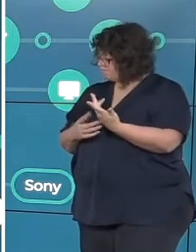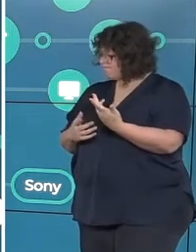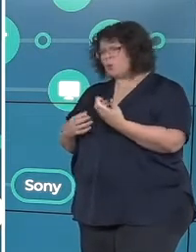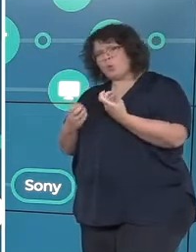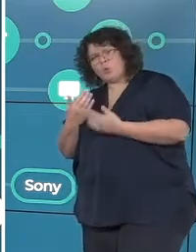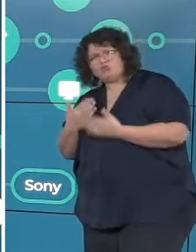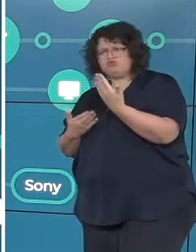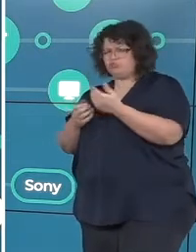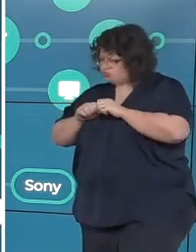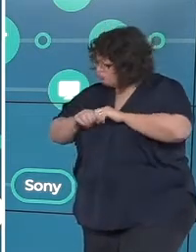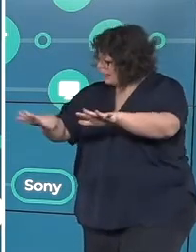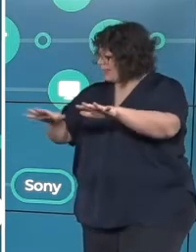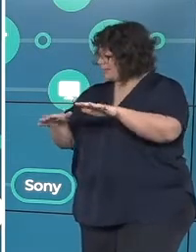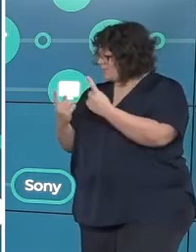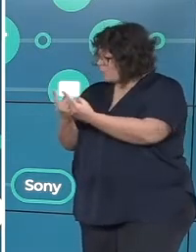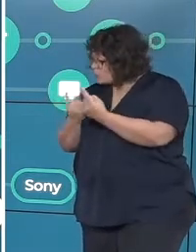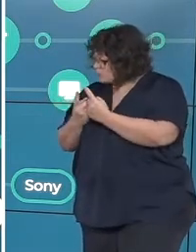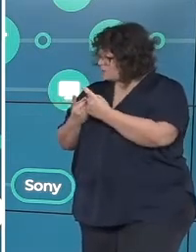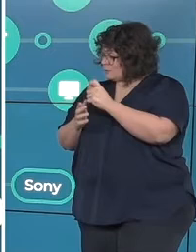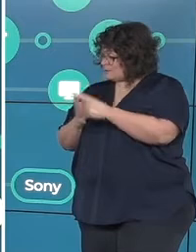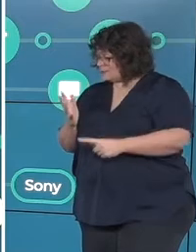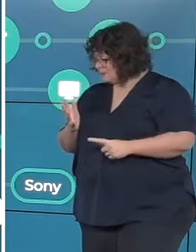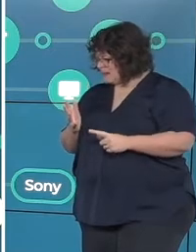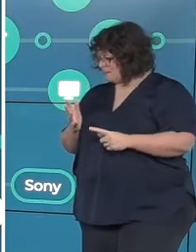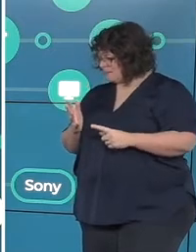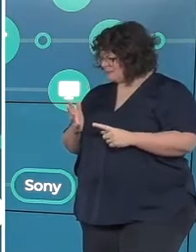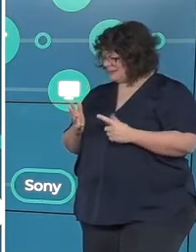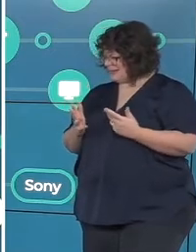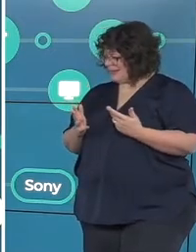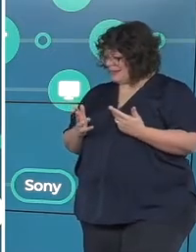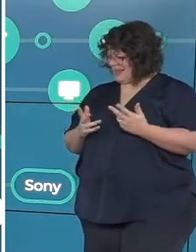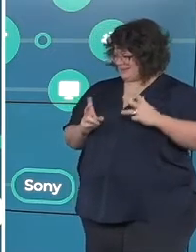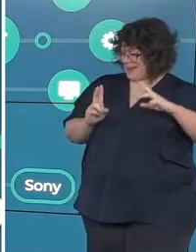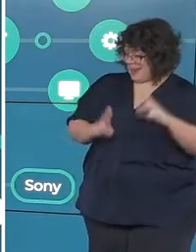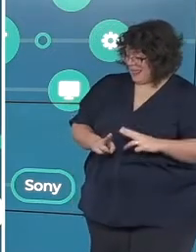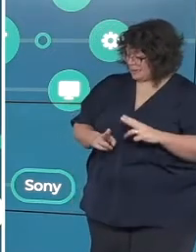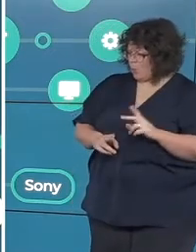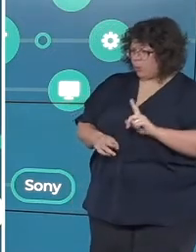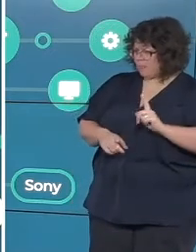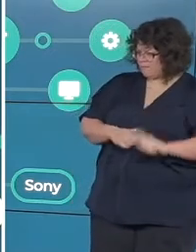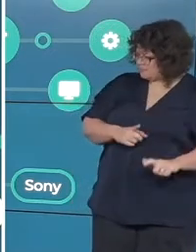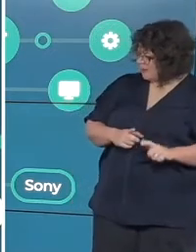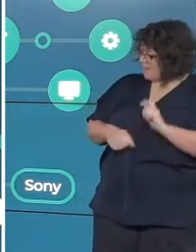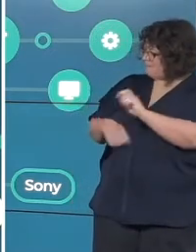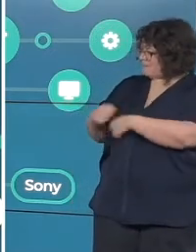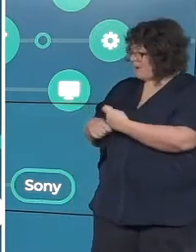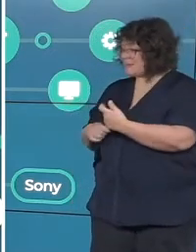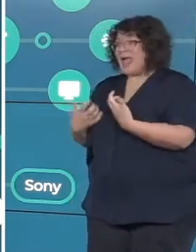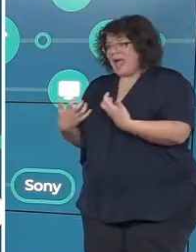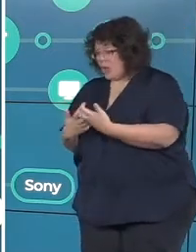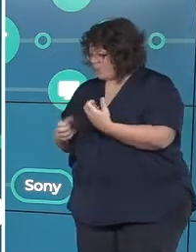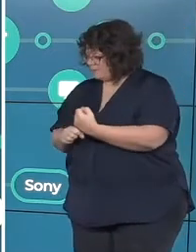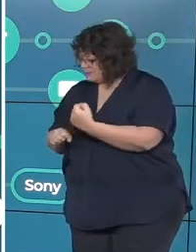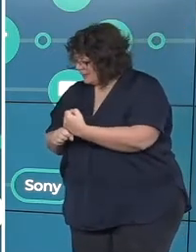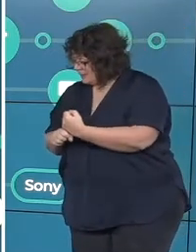by partnering with all these people. It's not just for disabled people, but by and with, and that's so valuable. The Project Euphonia, the Google stuff, ensuring